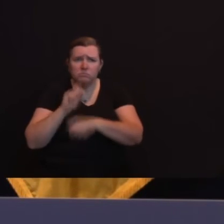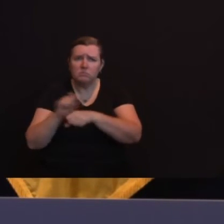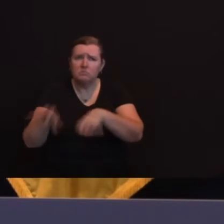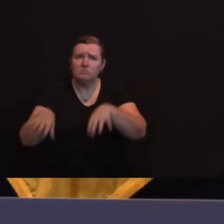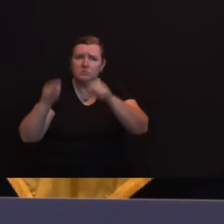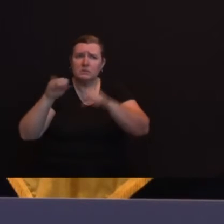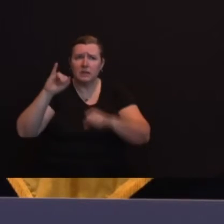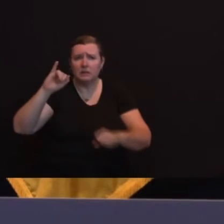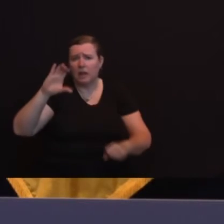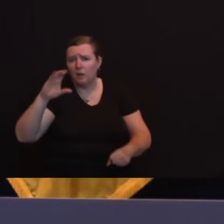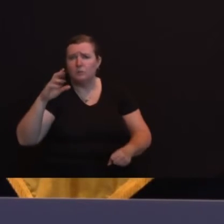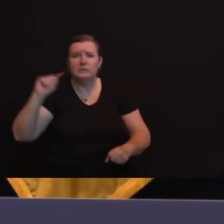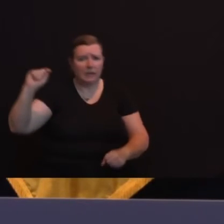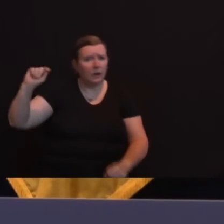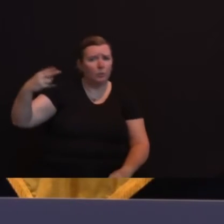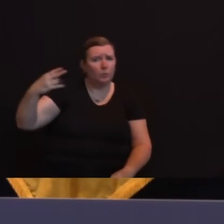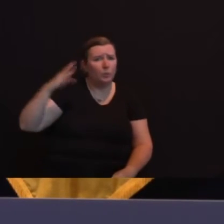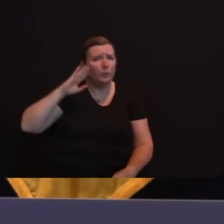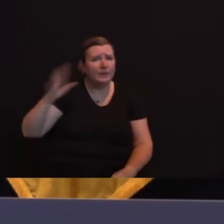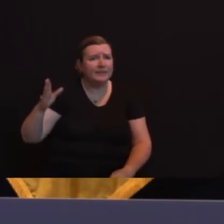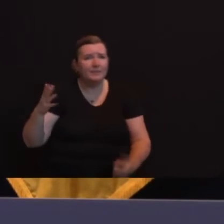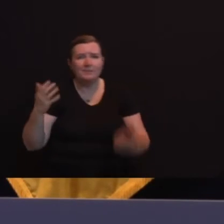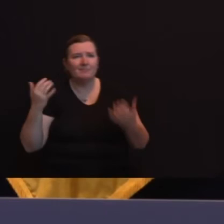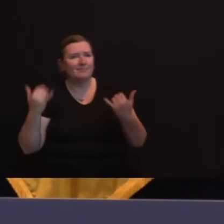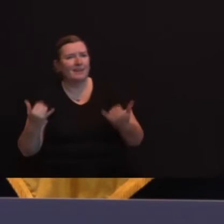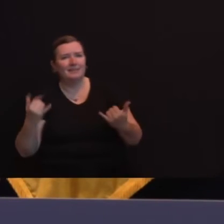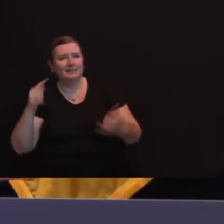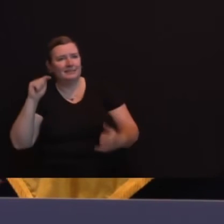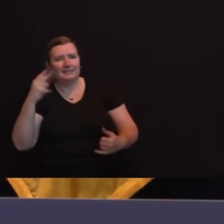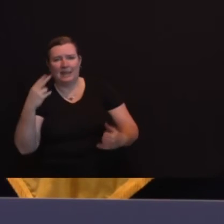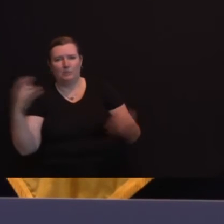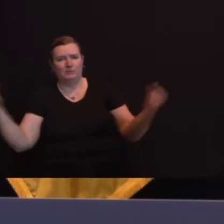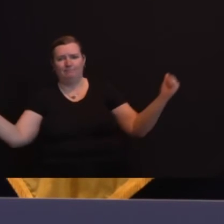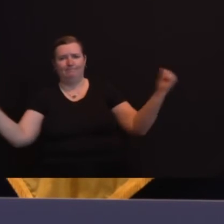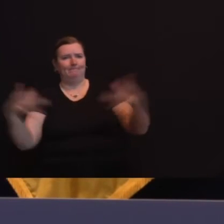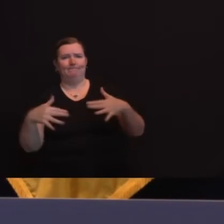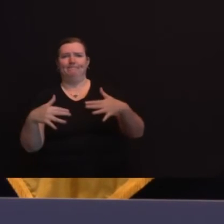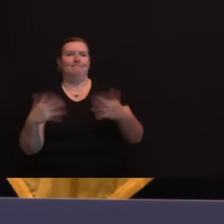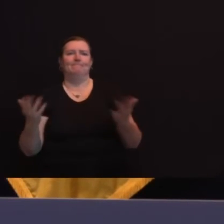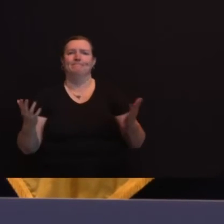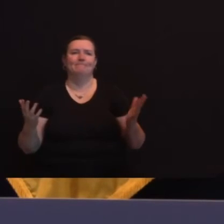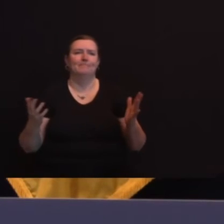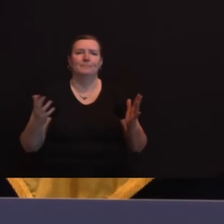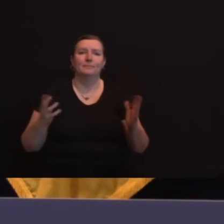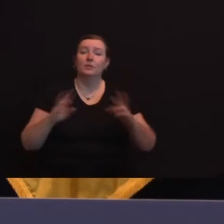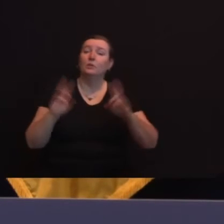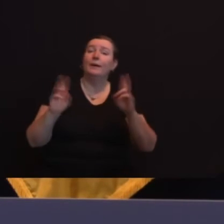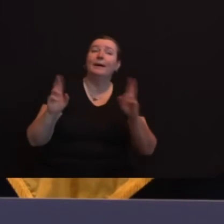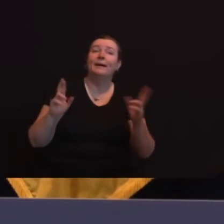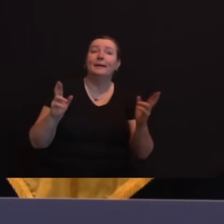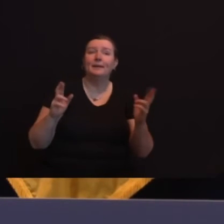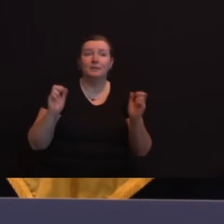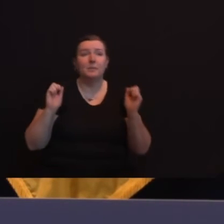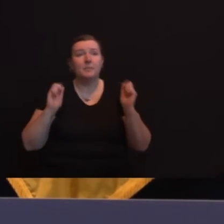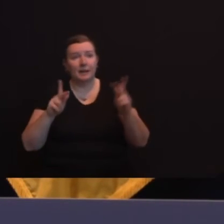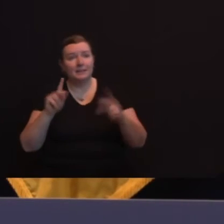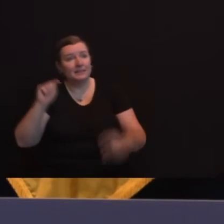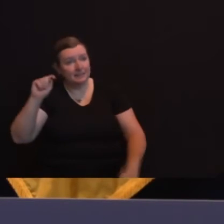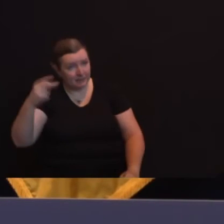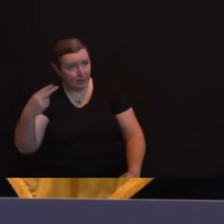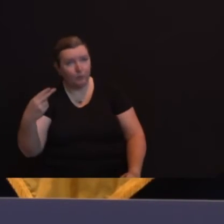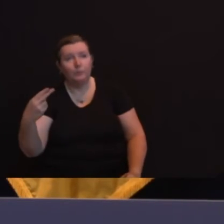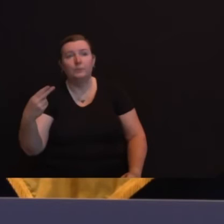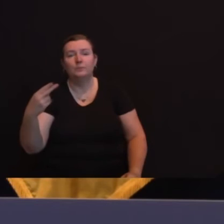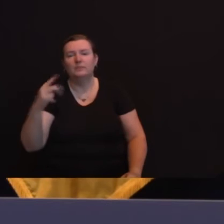Unfortunately, we're not doing town halls, but when we get back to doing them, why don't we do one on public health in Jersey City in Kabeli's